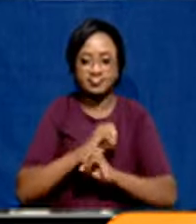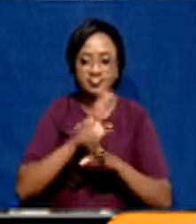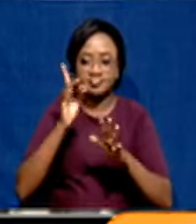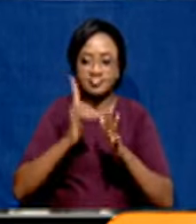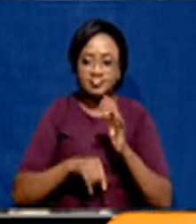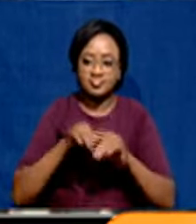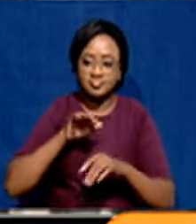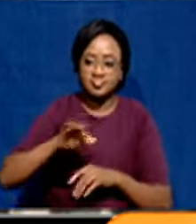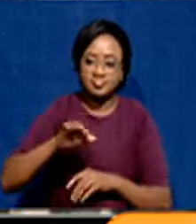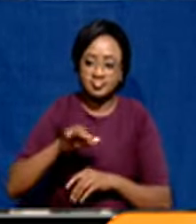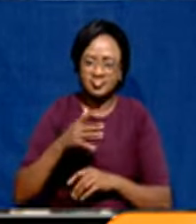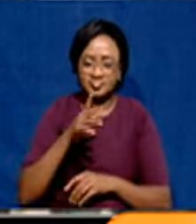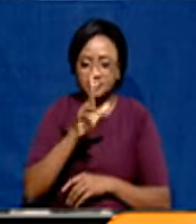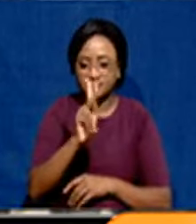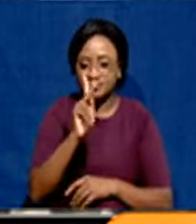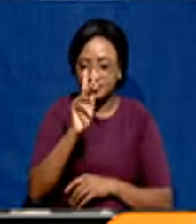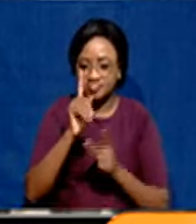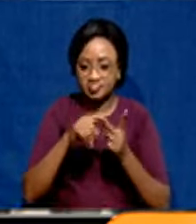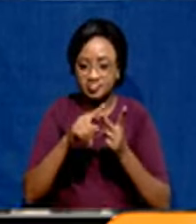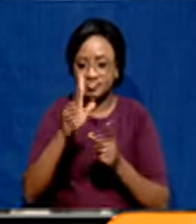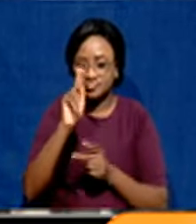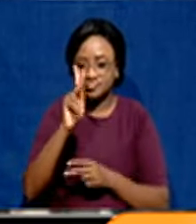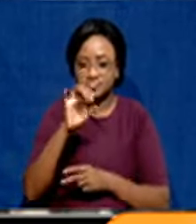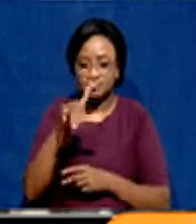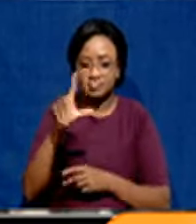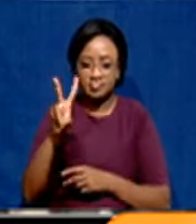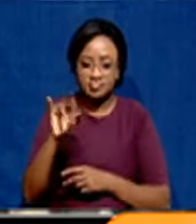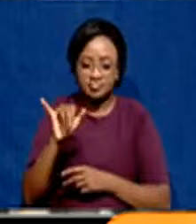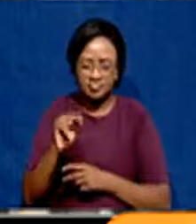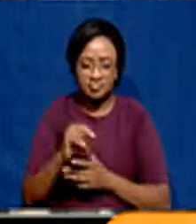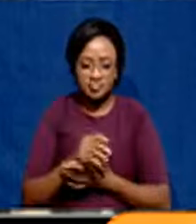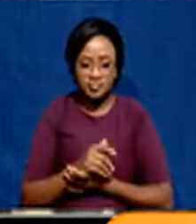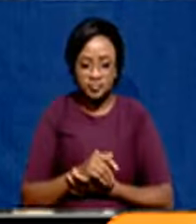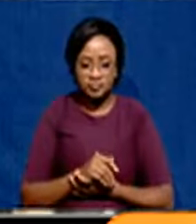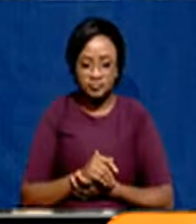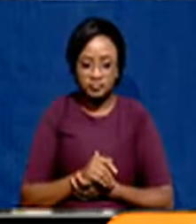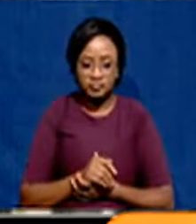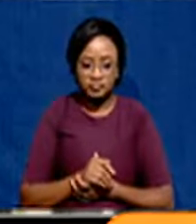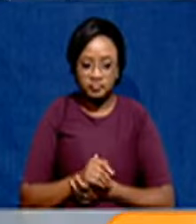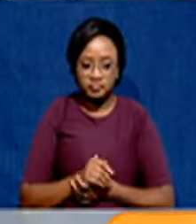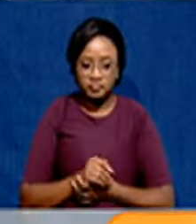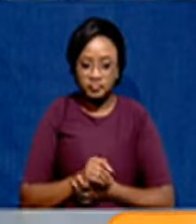Kelvin Kiptum. Linus, I don't know if you wanted to weigh in on something here? Yes, Mike. And yeah.